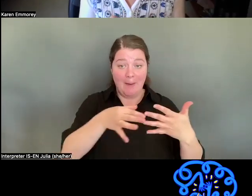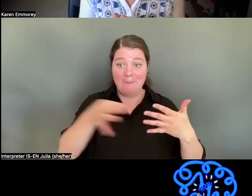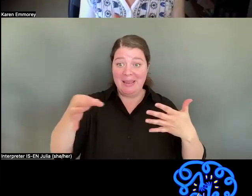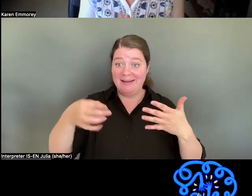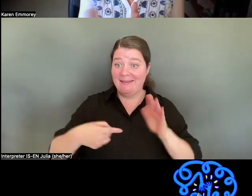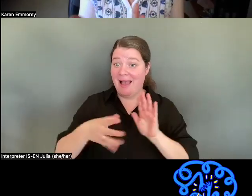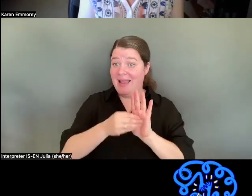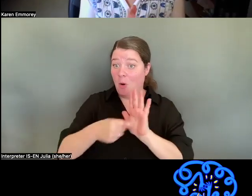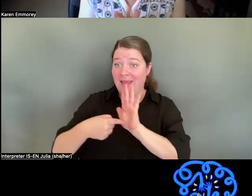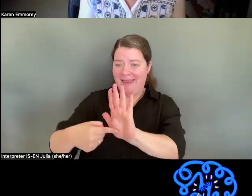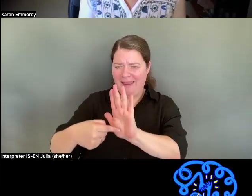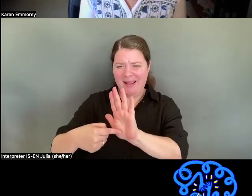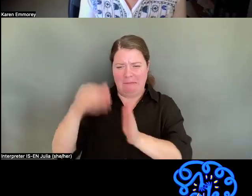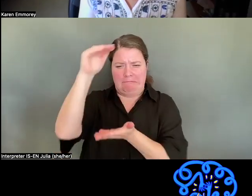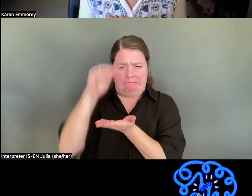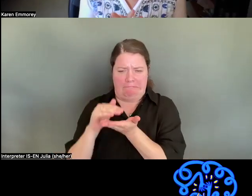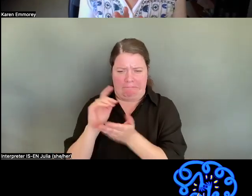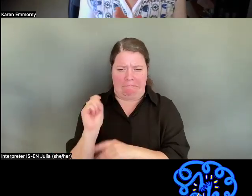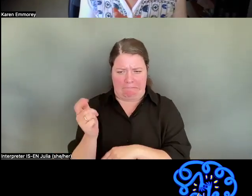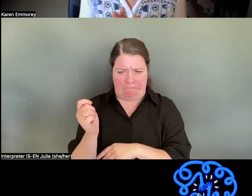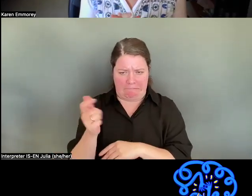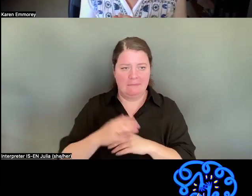iconically depicted. So here's some examples of